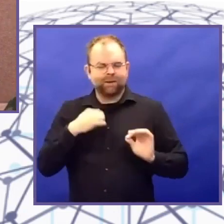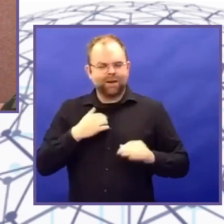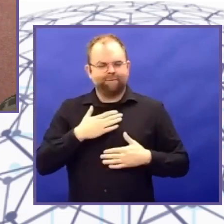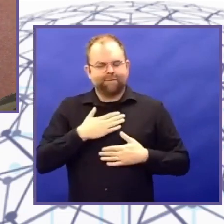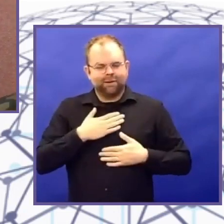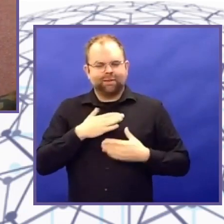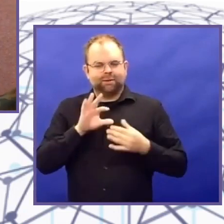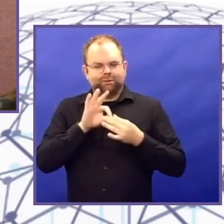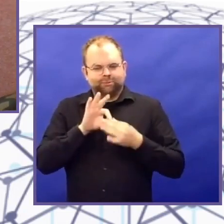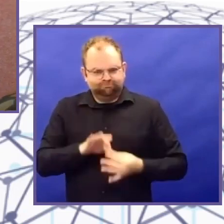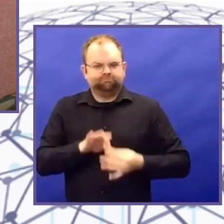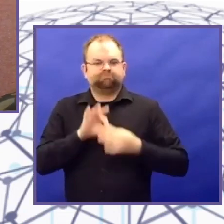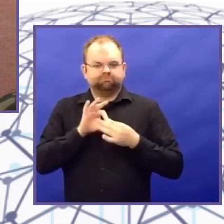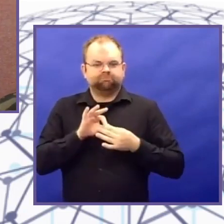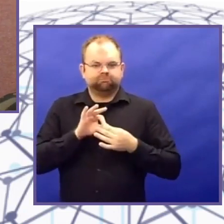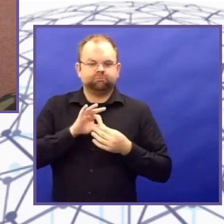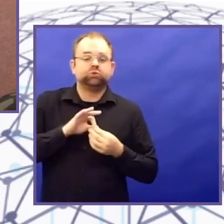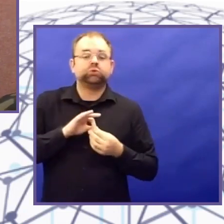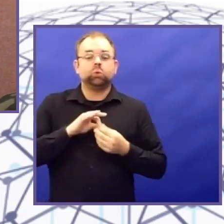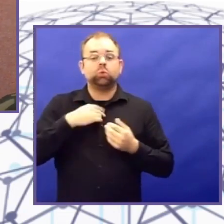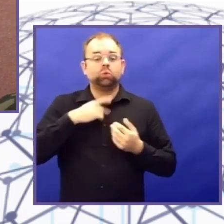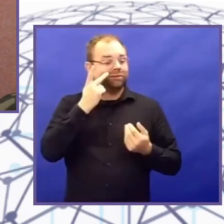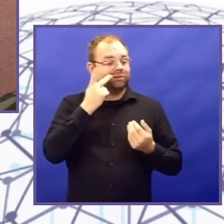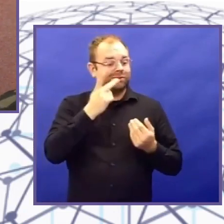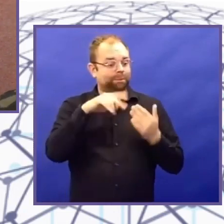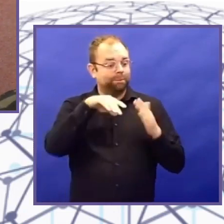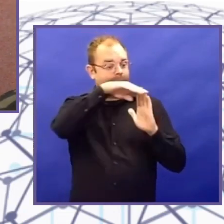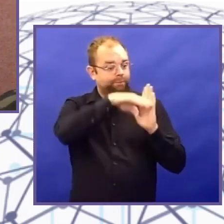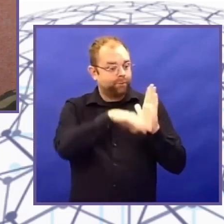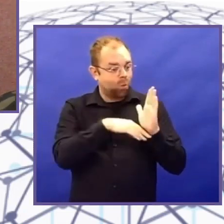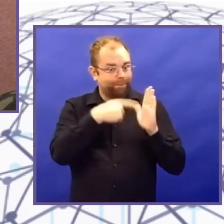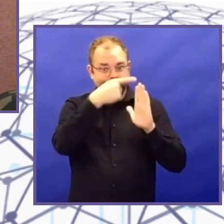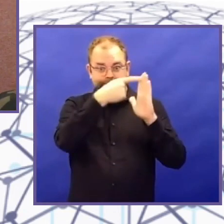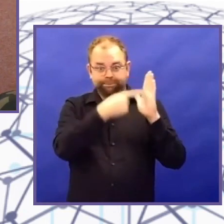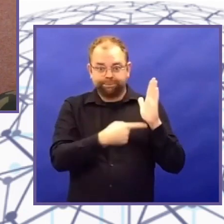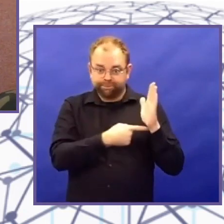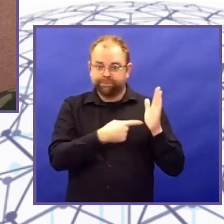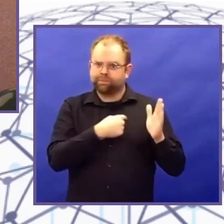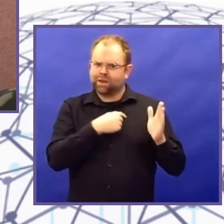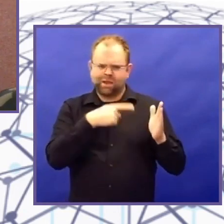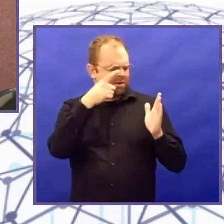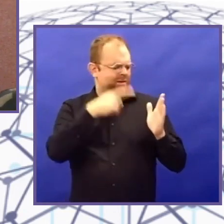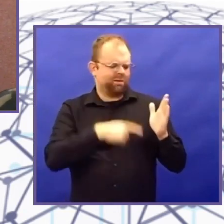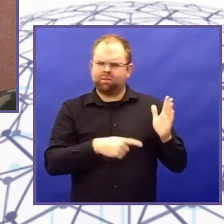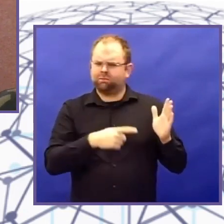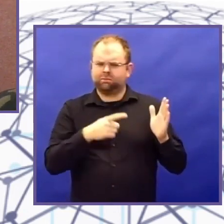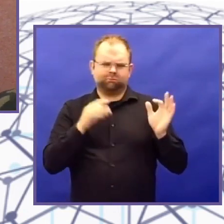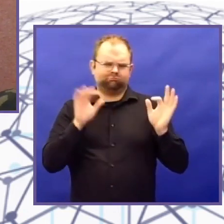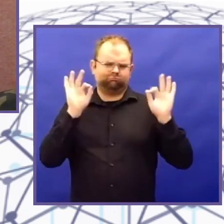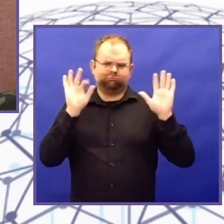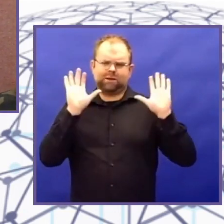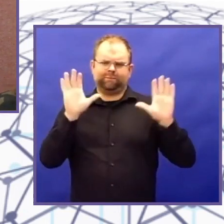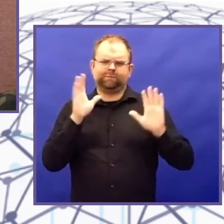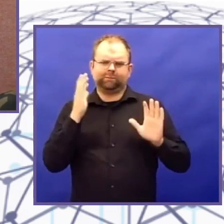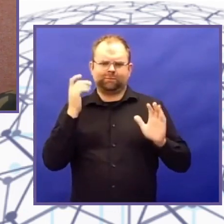don't know if you've heard or realized from the accent, but I'm not British.